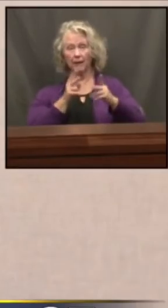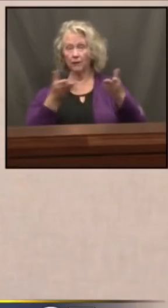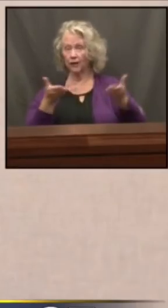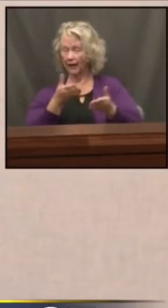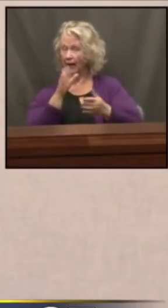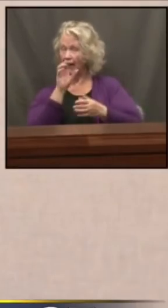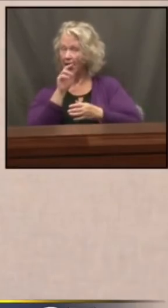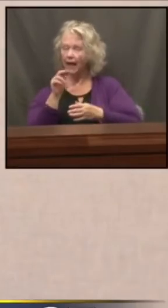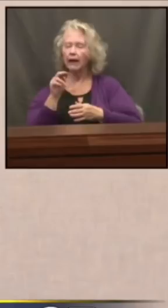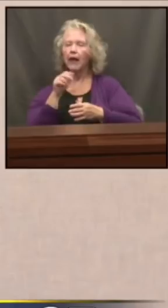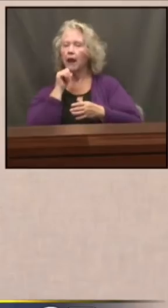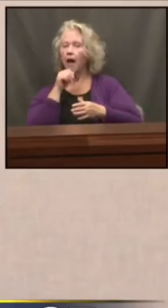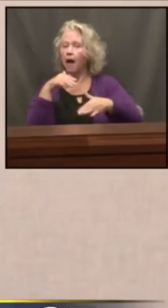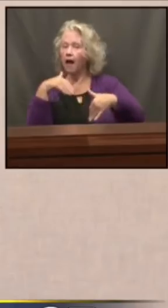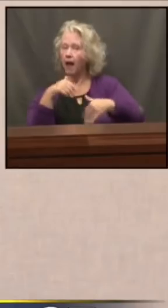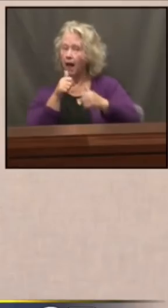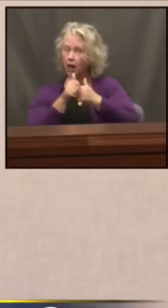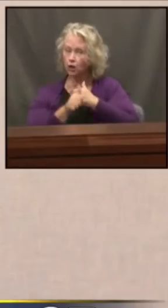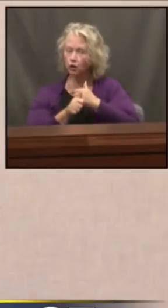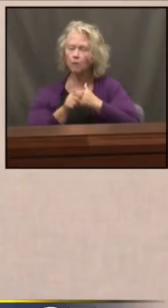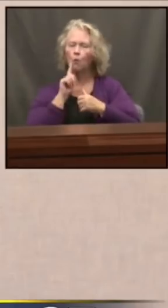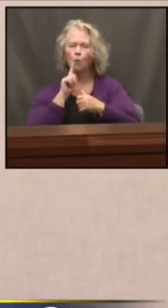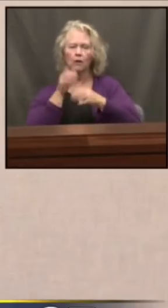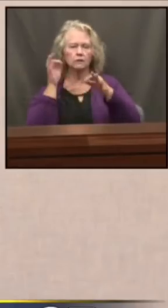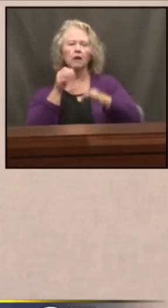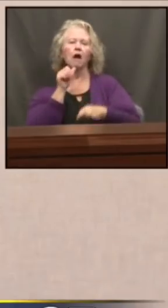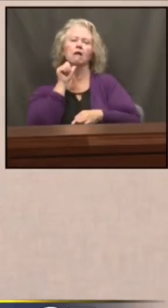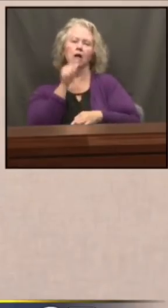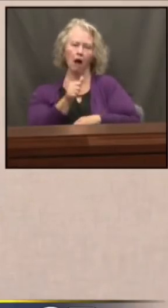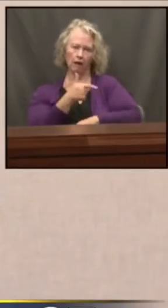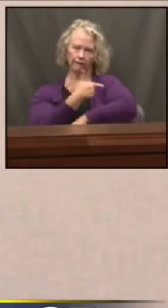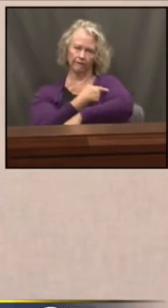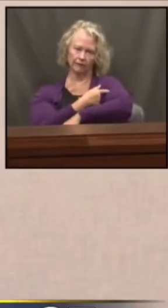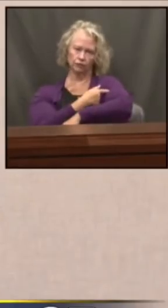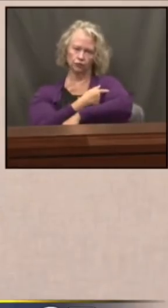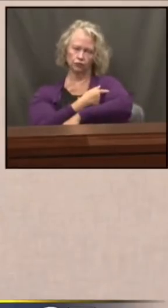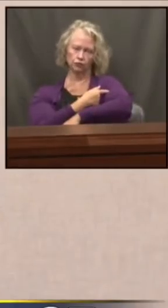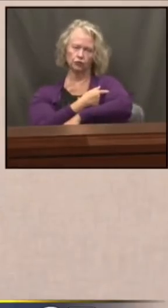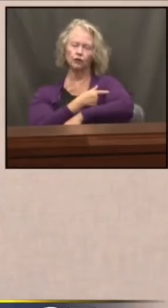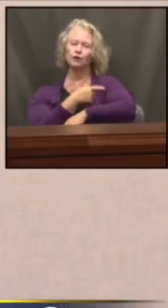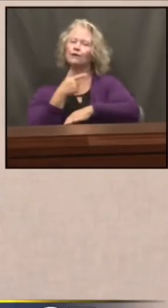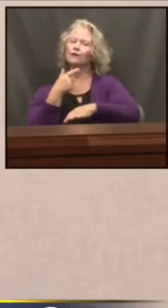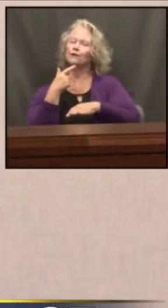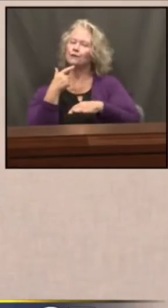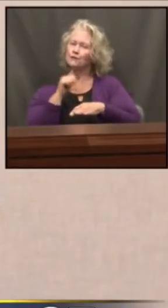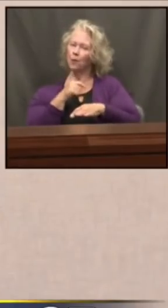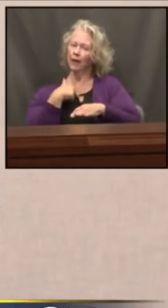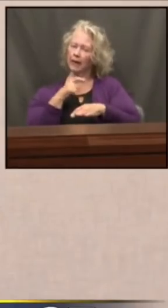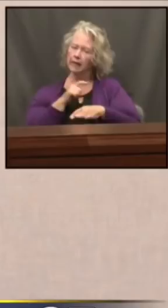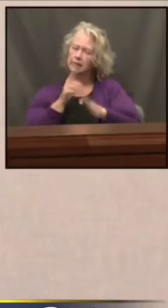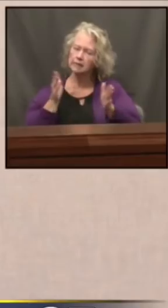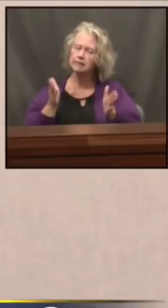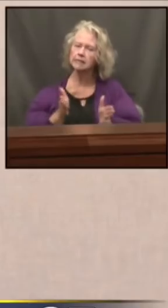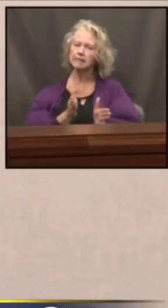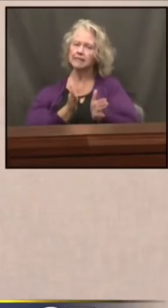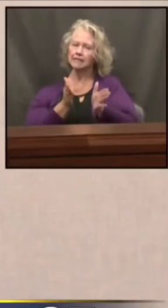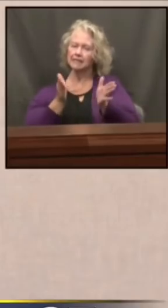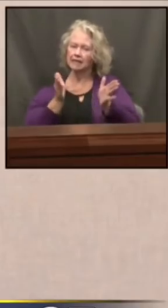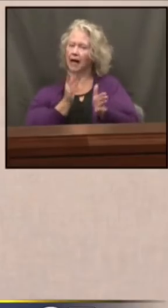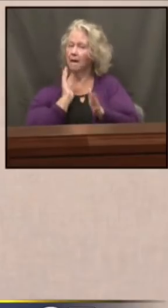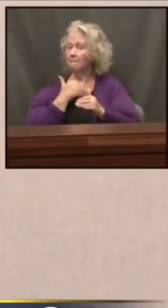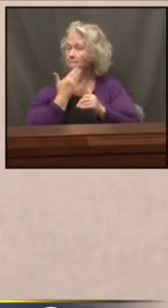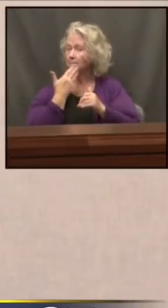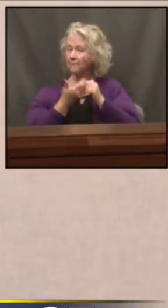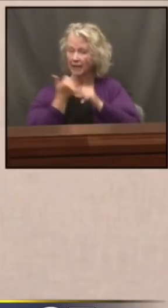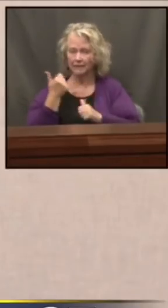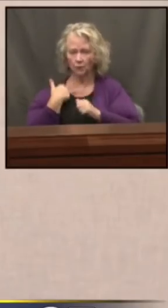not eligible or who have not chosen to get vaccinated yet. So we need to really try the best we can, and that's why we have